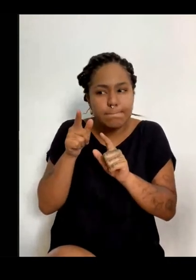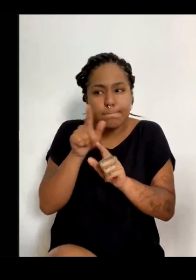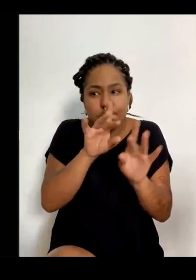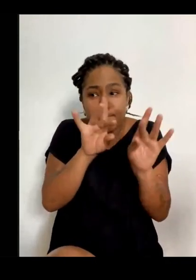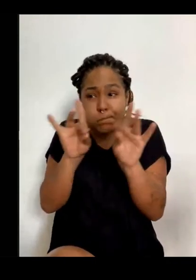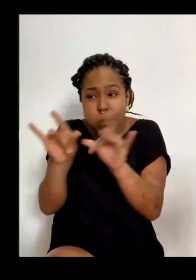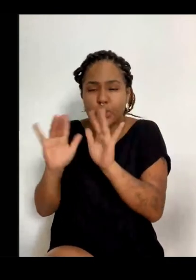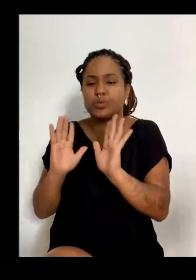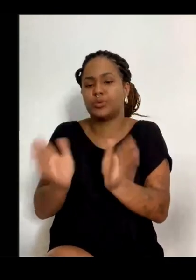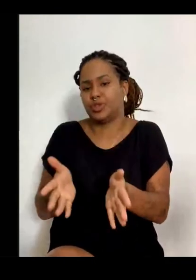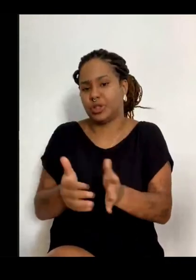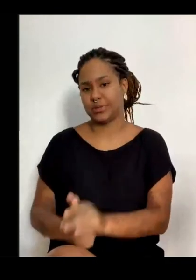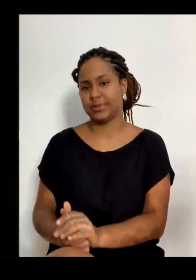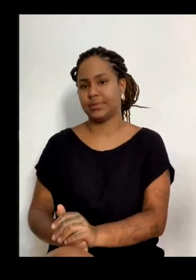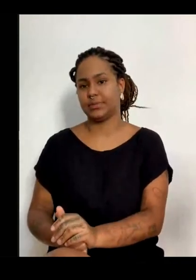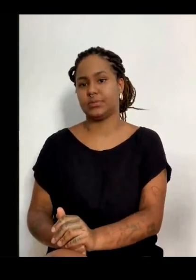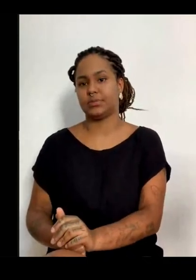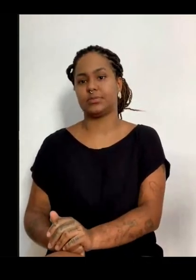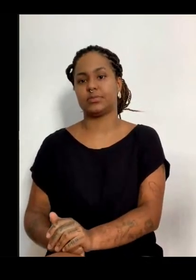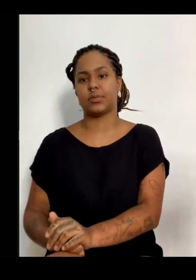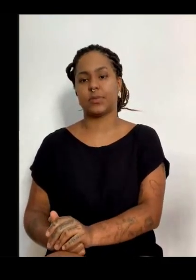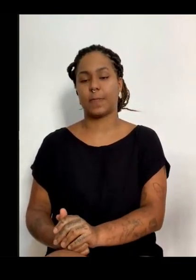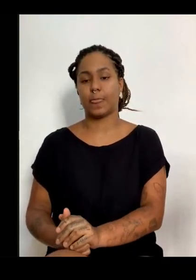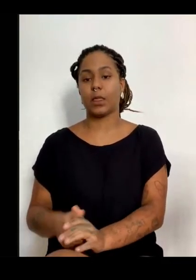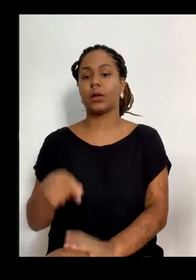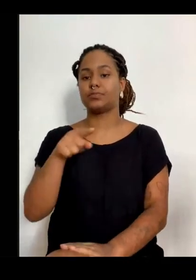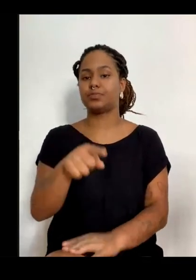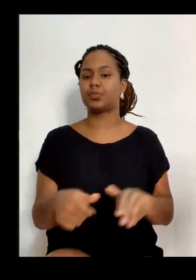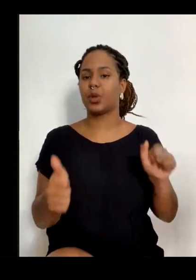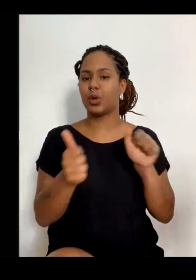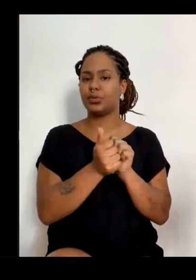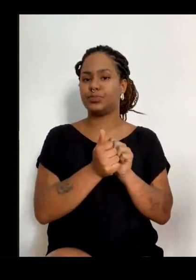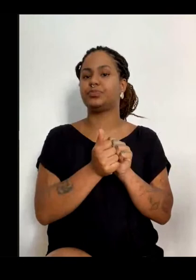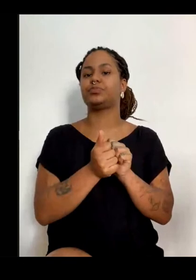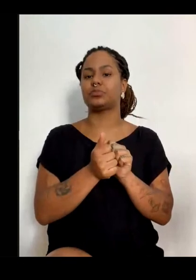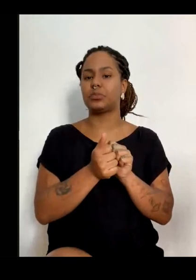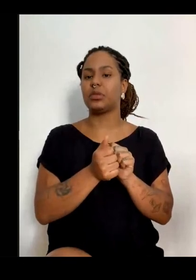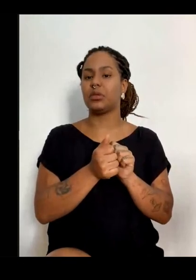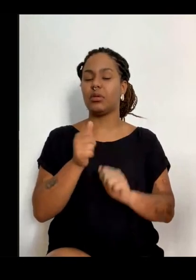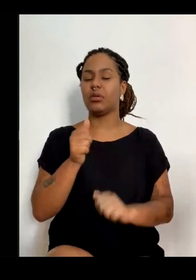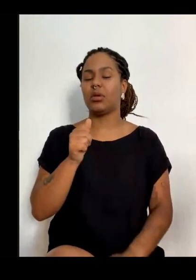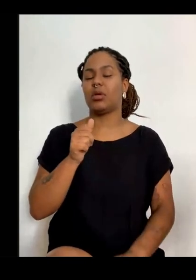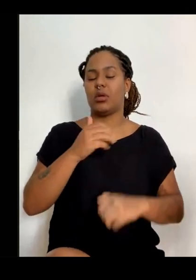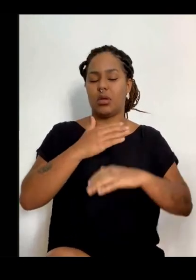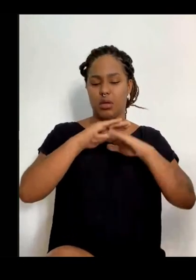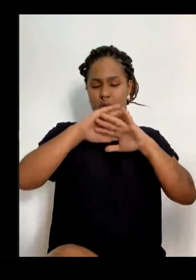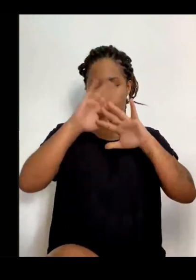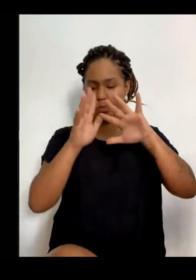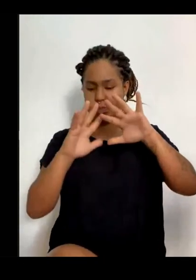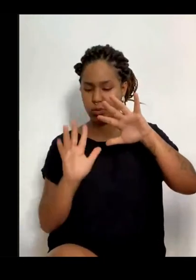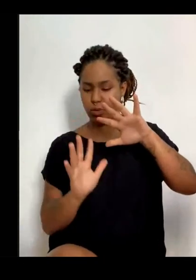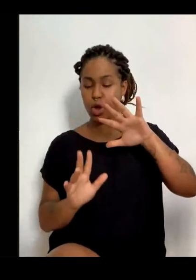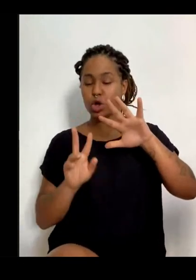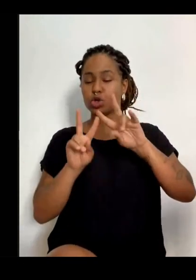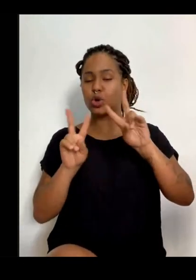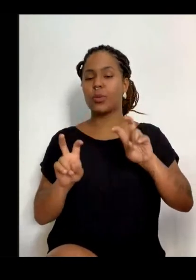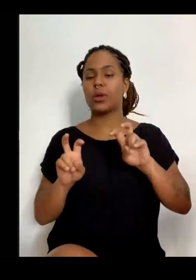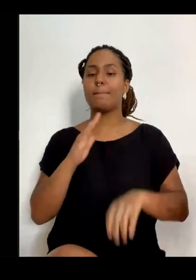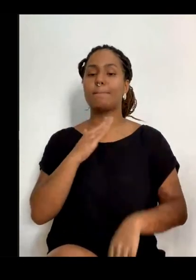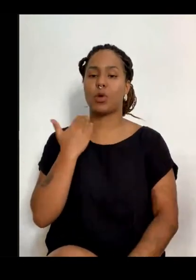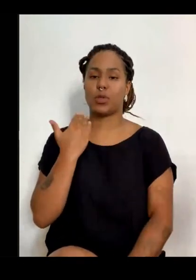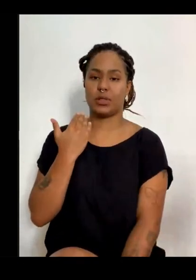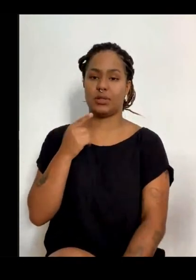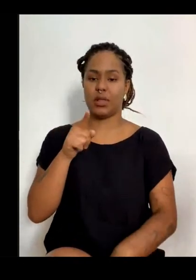images in the mortality section are smaller than the images in the extinction section